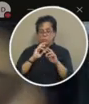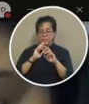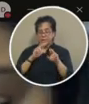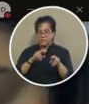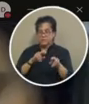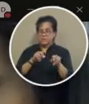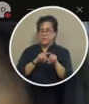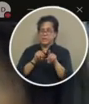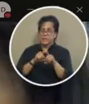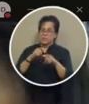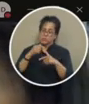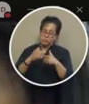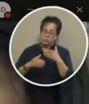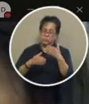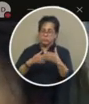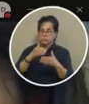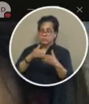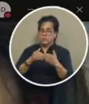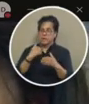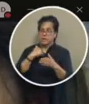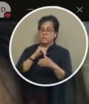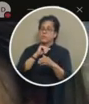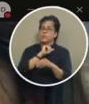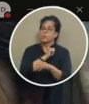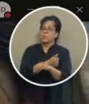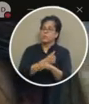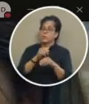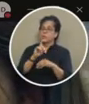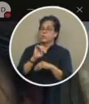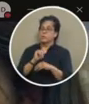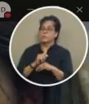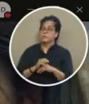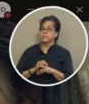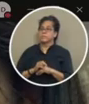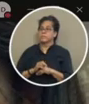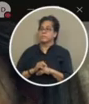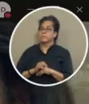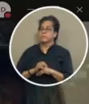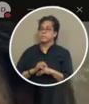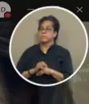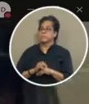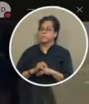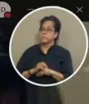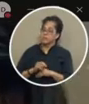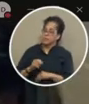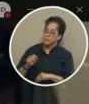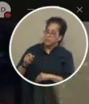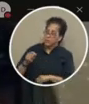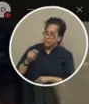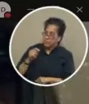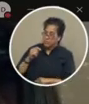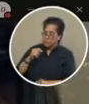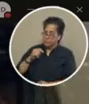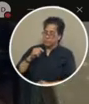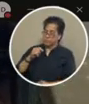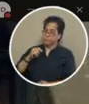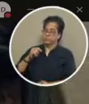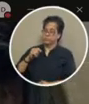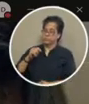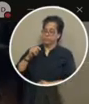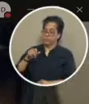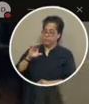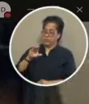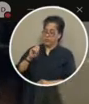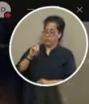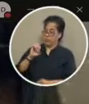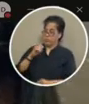it's actually moving forward, having the authority to do it. I see that the code gives